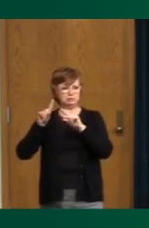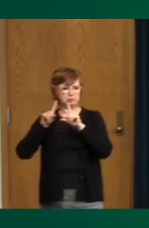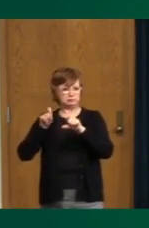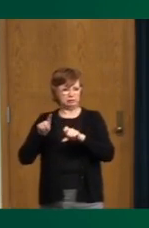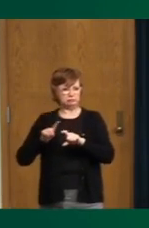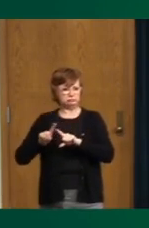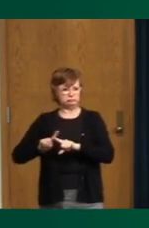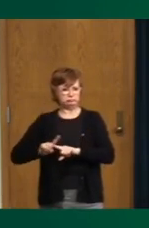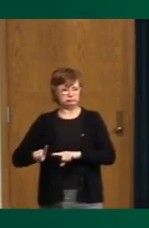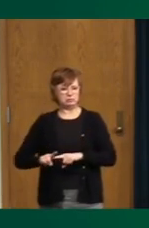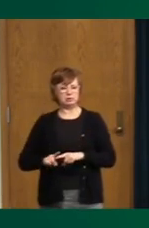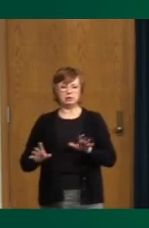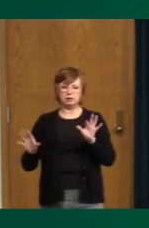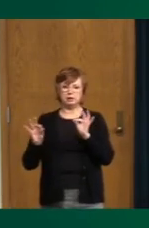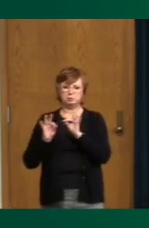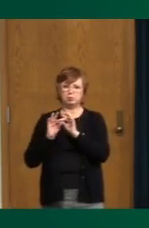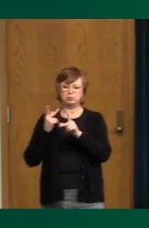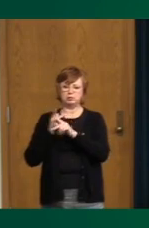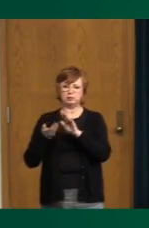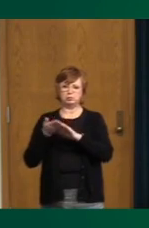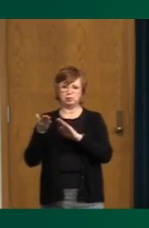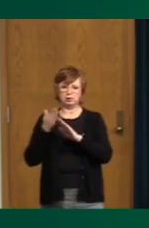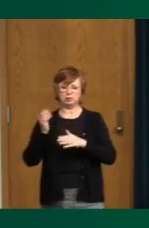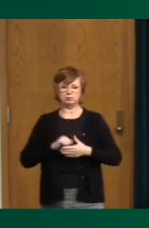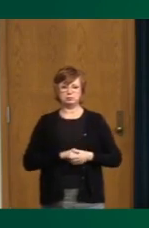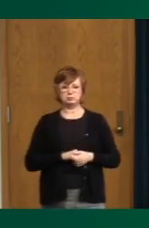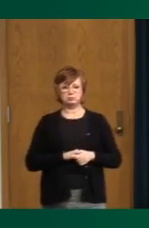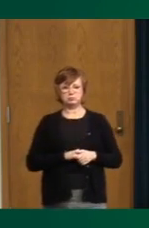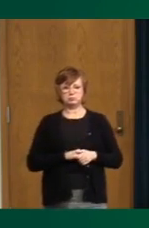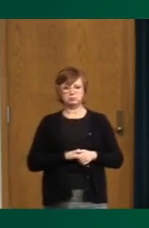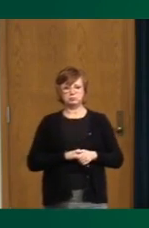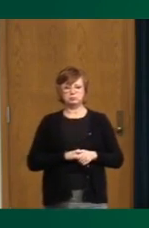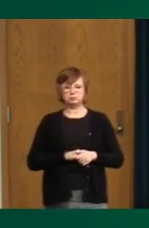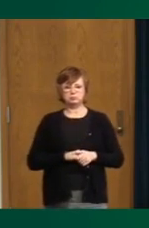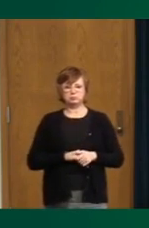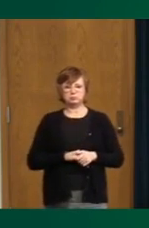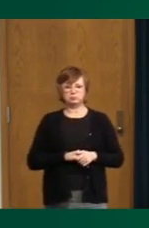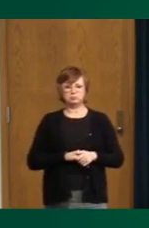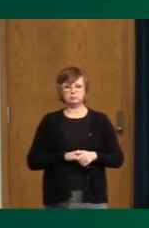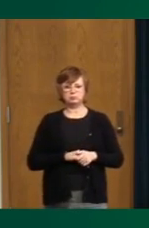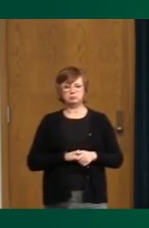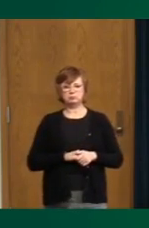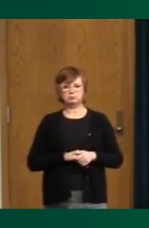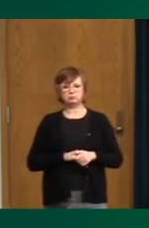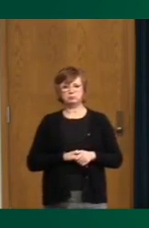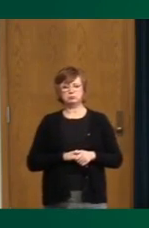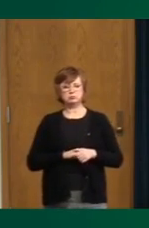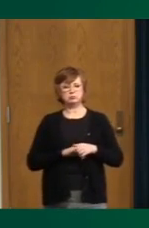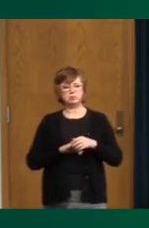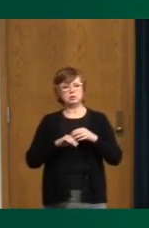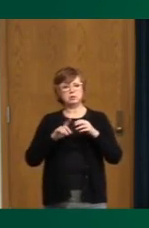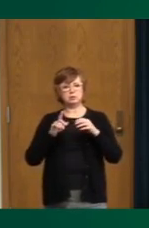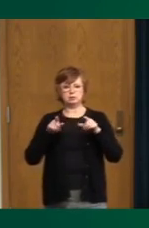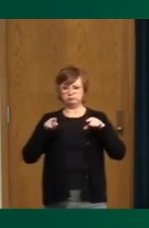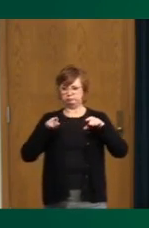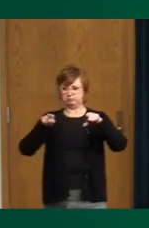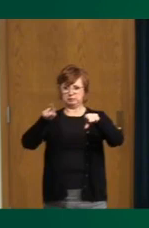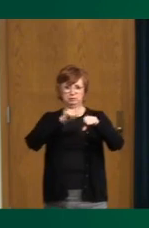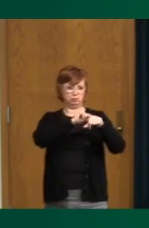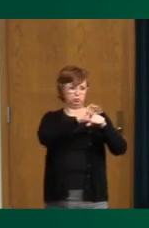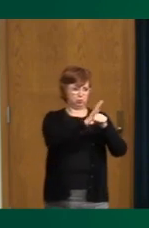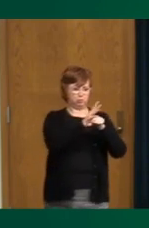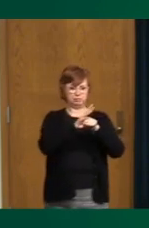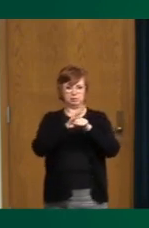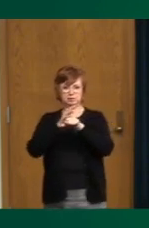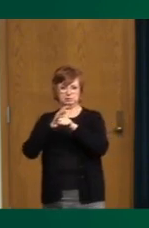much regular health care as we can alongside the response to COVID. So every time that